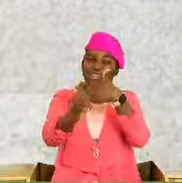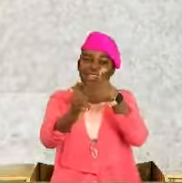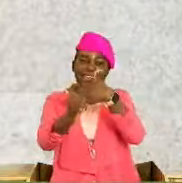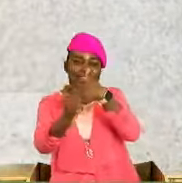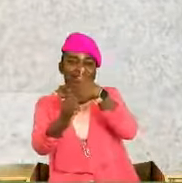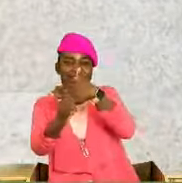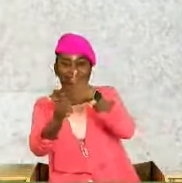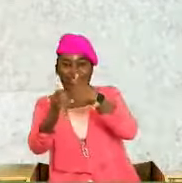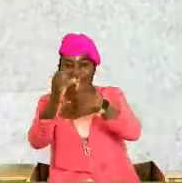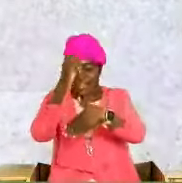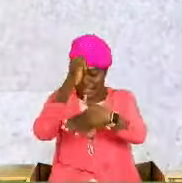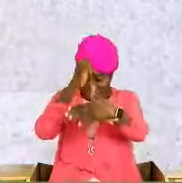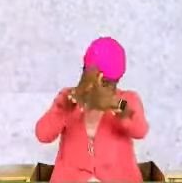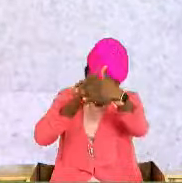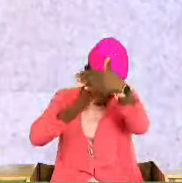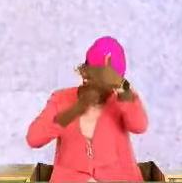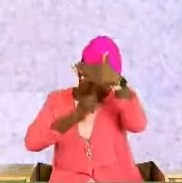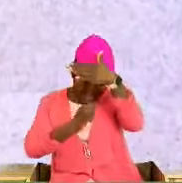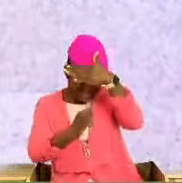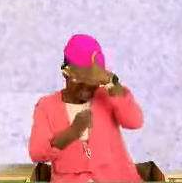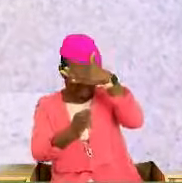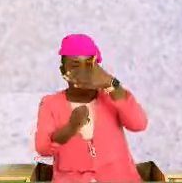el el